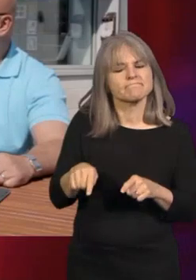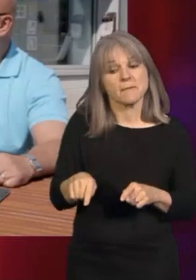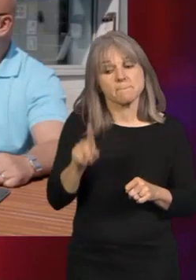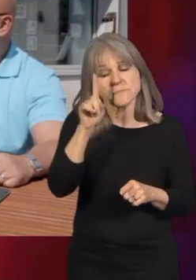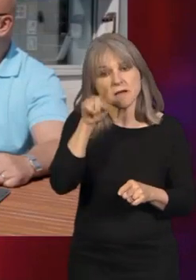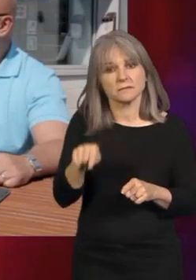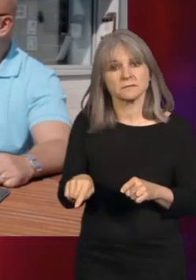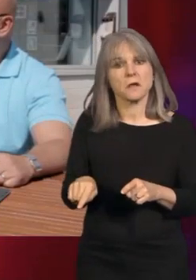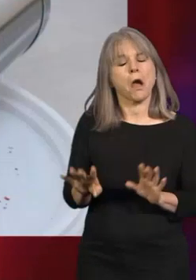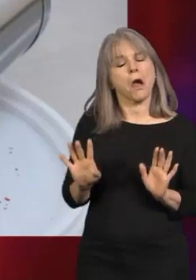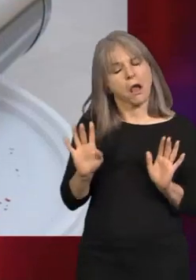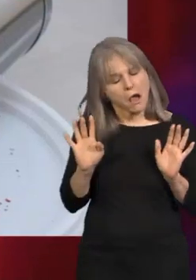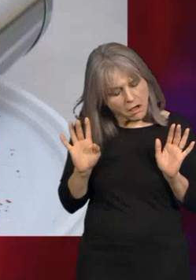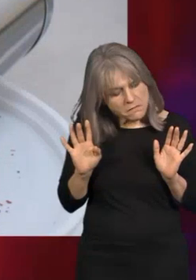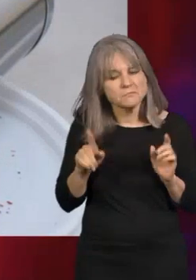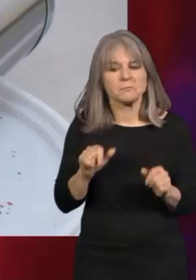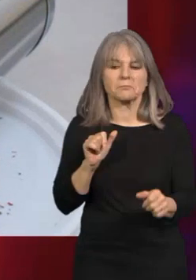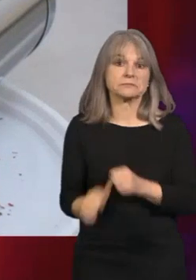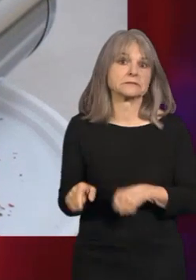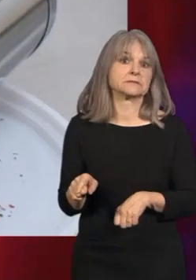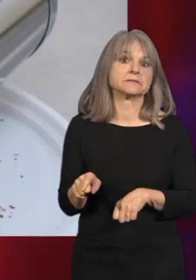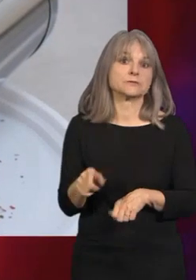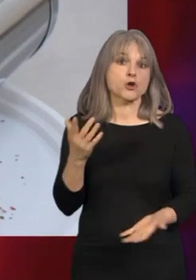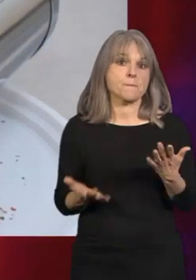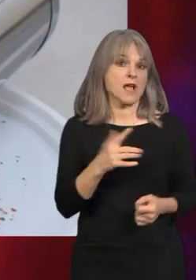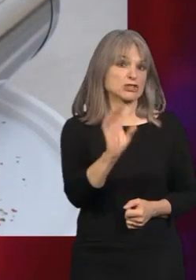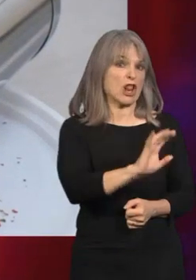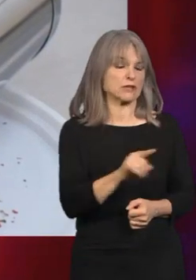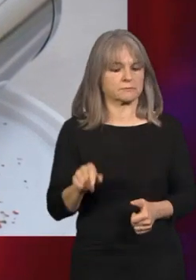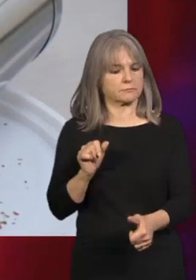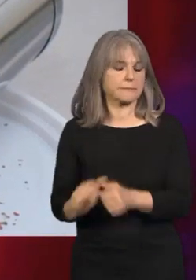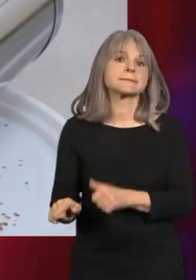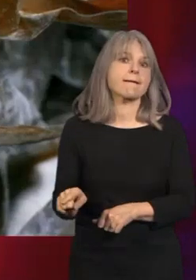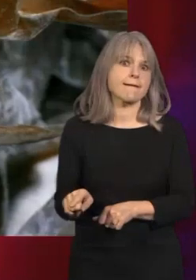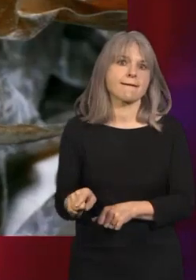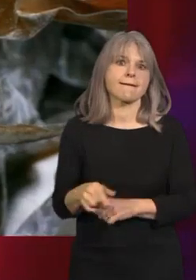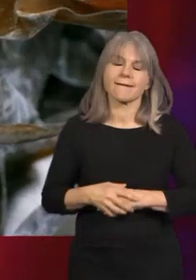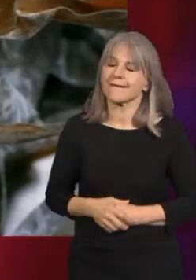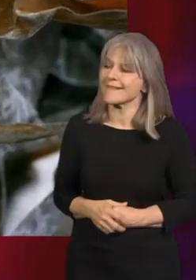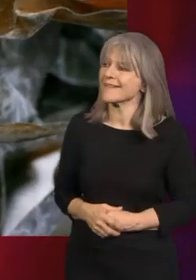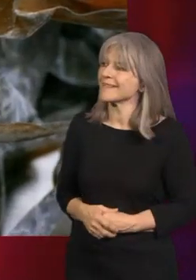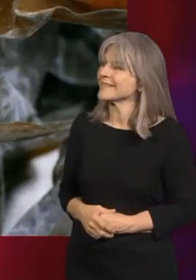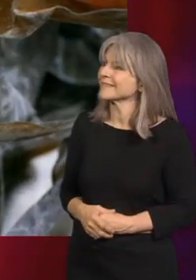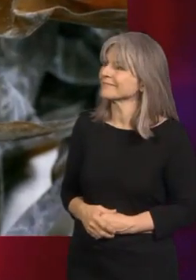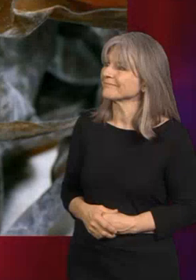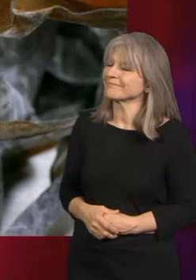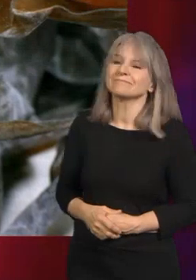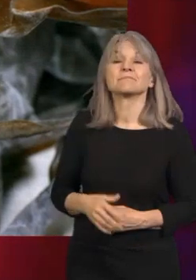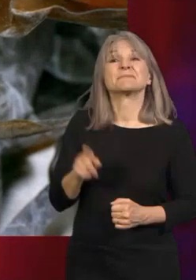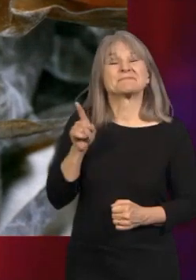certainly. Excellent. The salt in a metal scoop. This new salt replacement